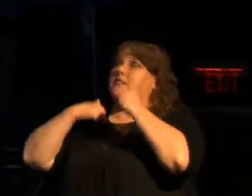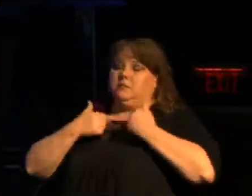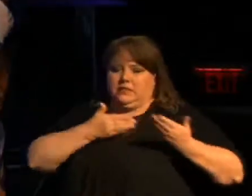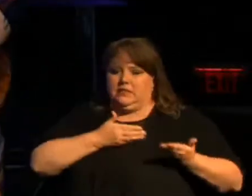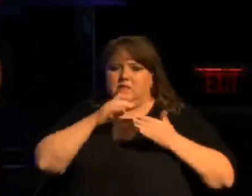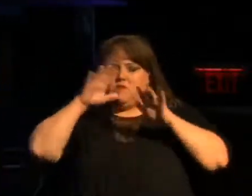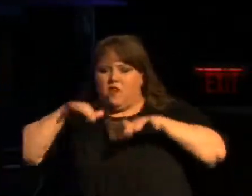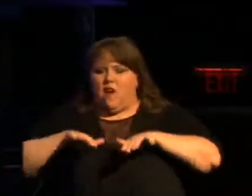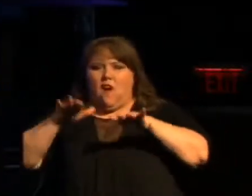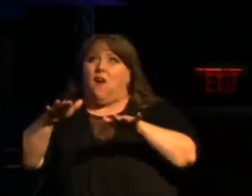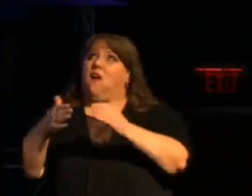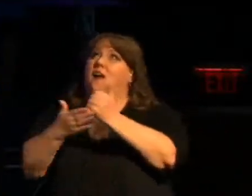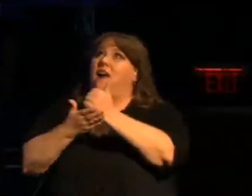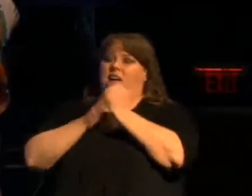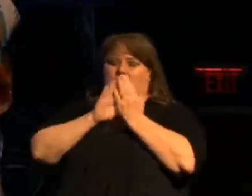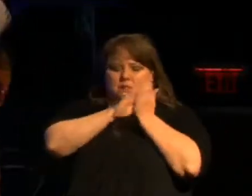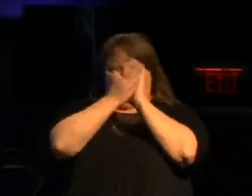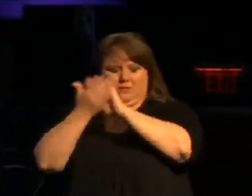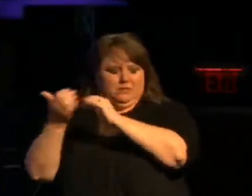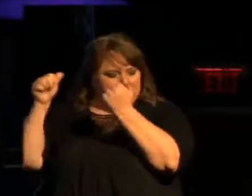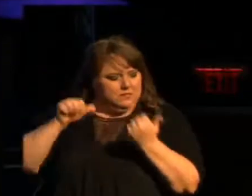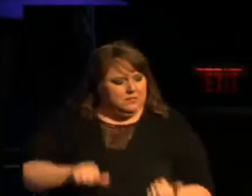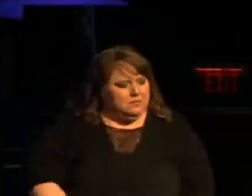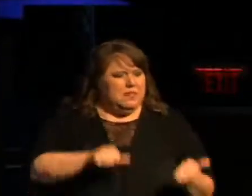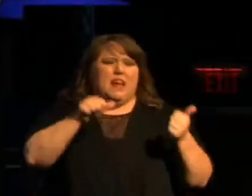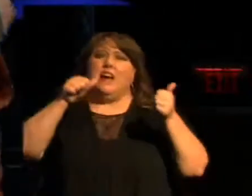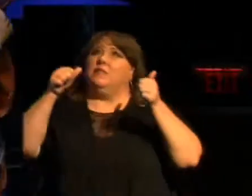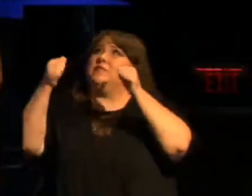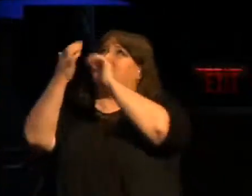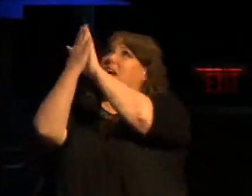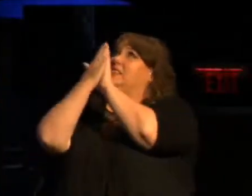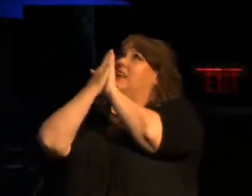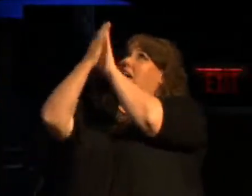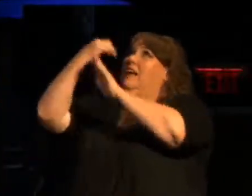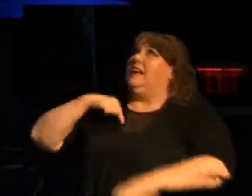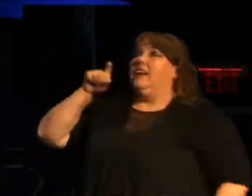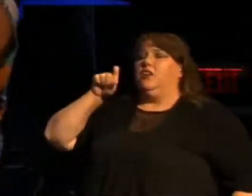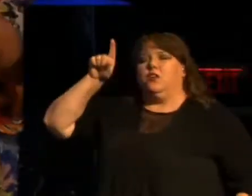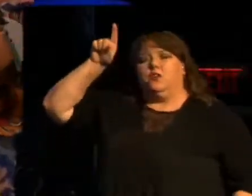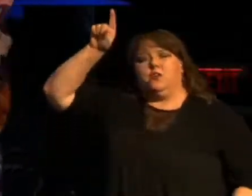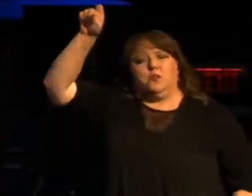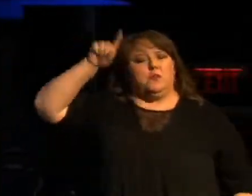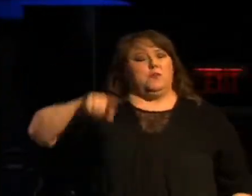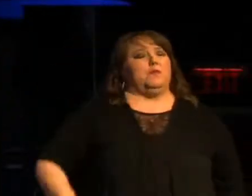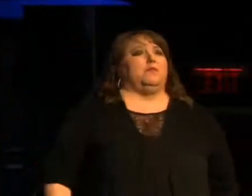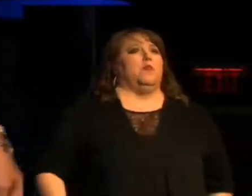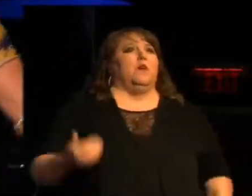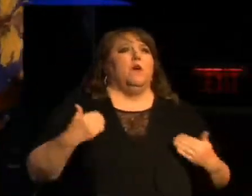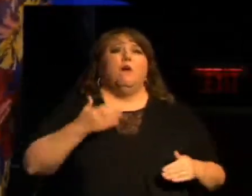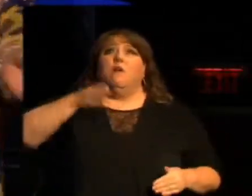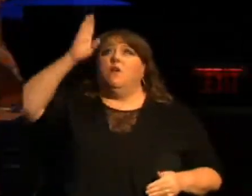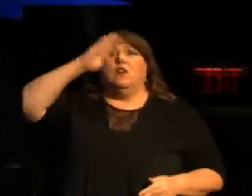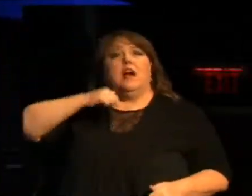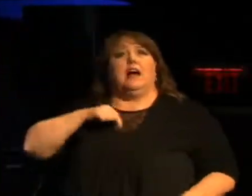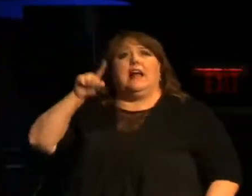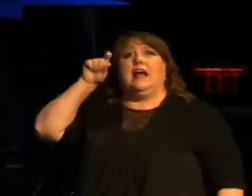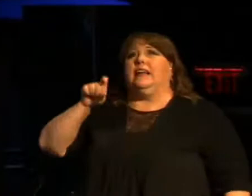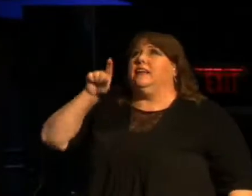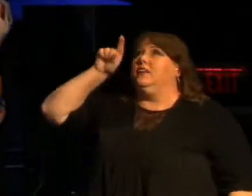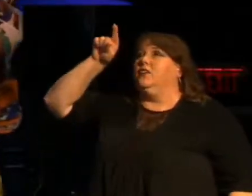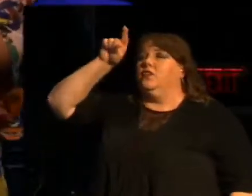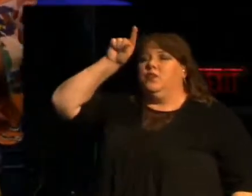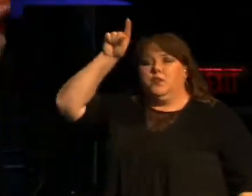the riverside. Take me under baptize. I need you. Oh, yes. So, God,